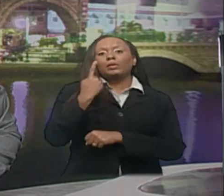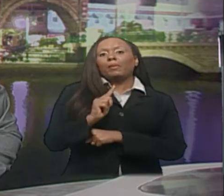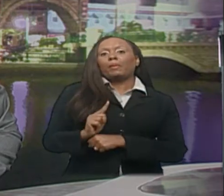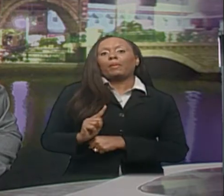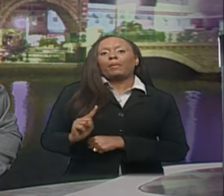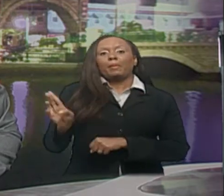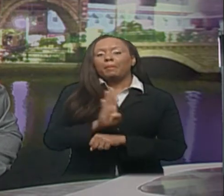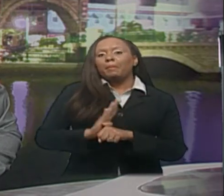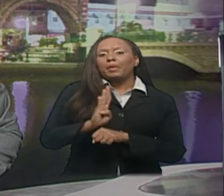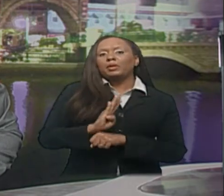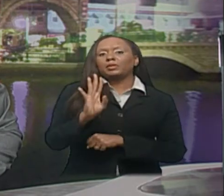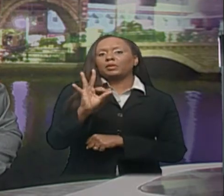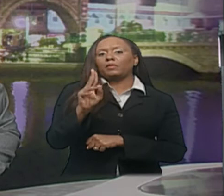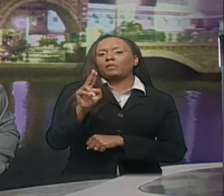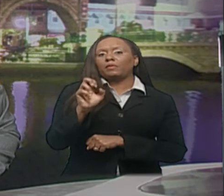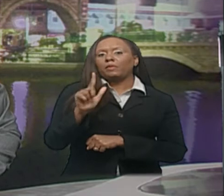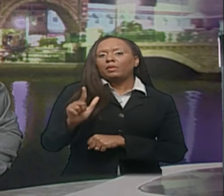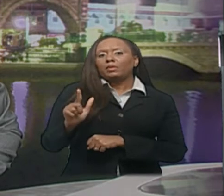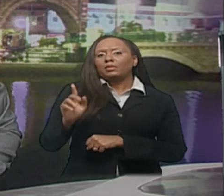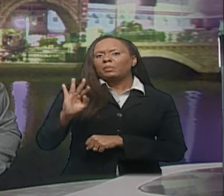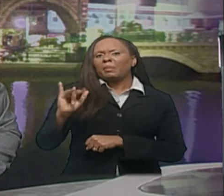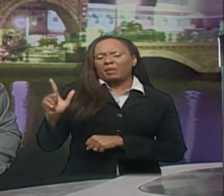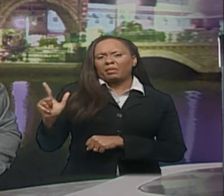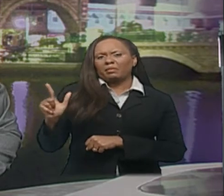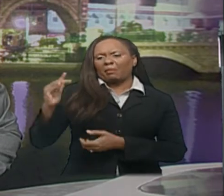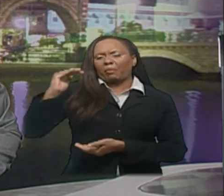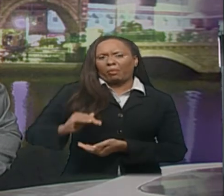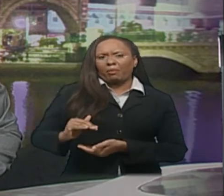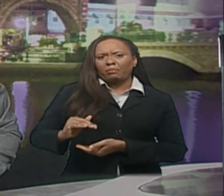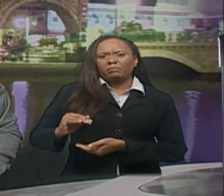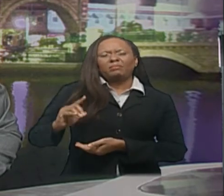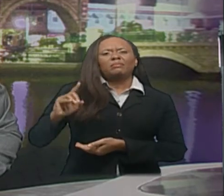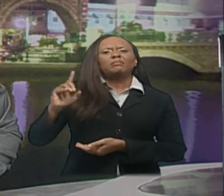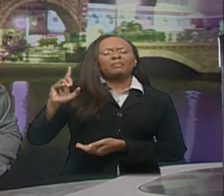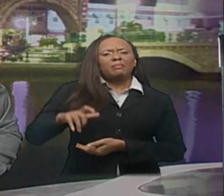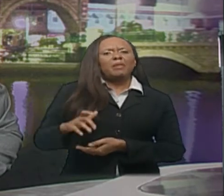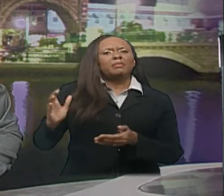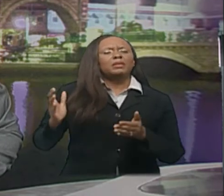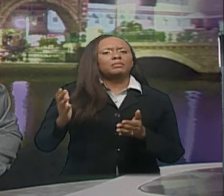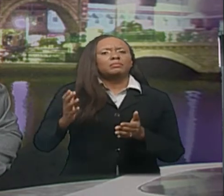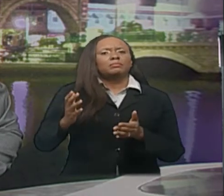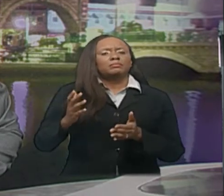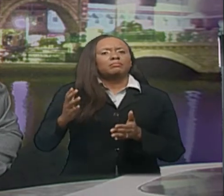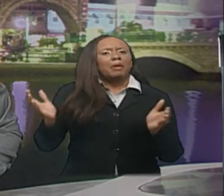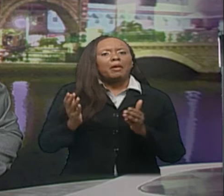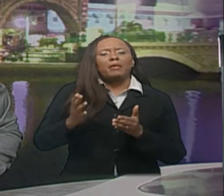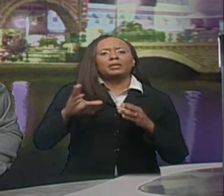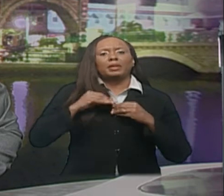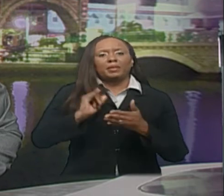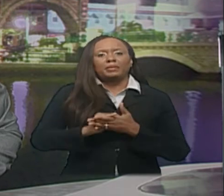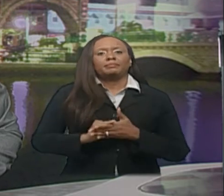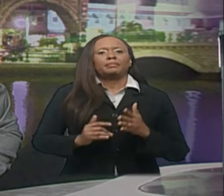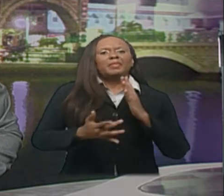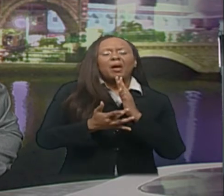Barbados' fuel import bill should be encouraged. He says greater use of renewable energy technology like electric vehicles would help to reduce